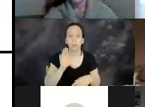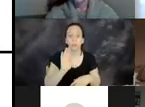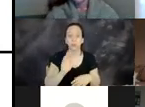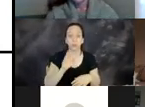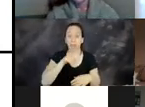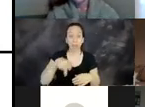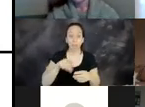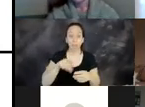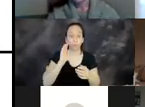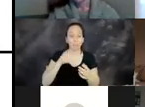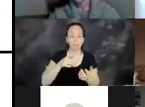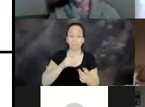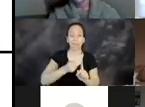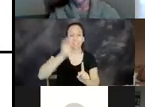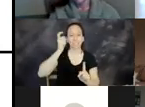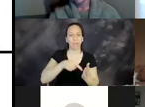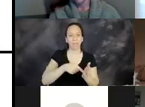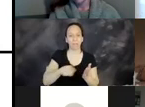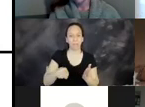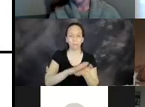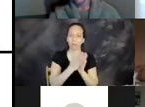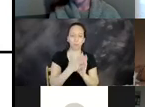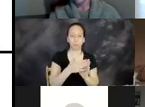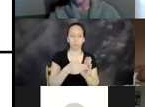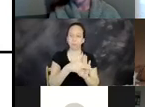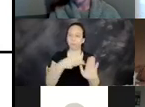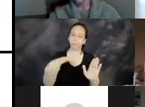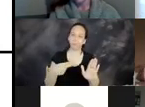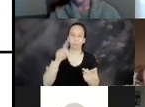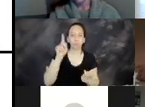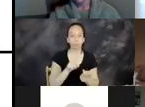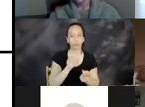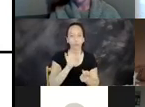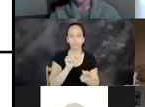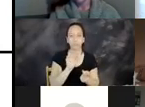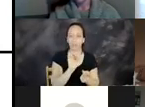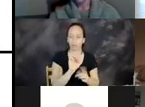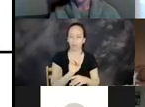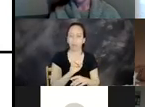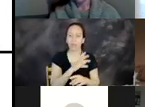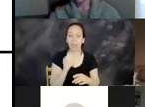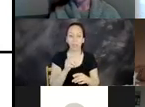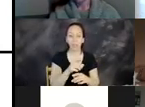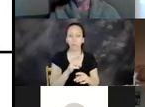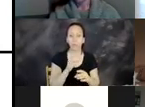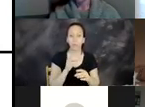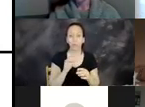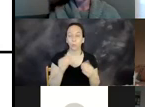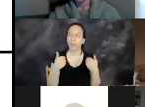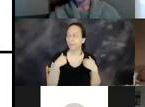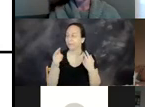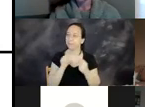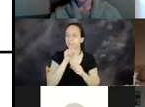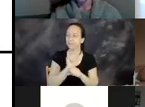account. And then you can identify what we call in our speak a credential,